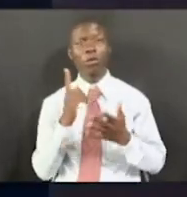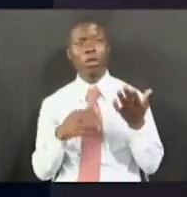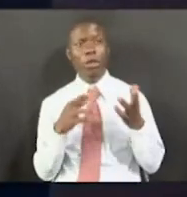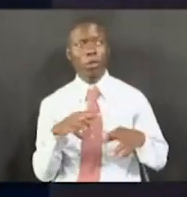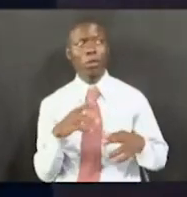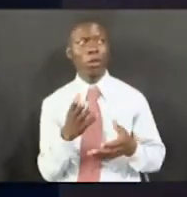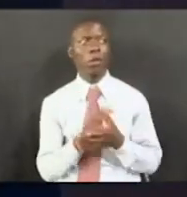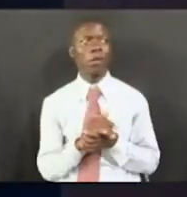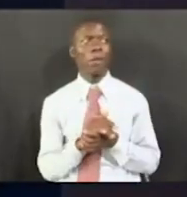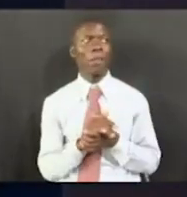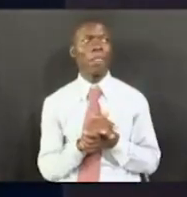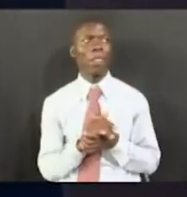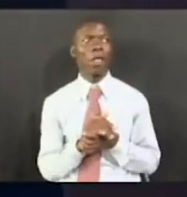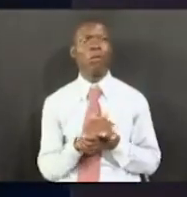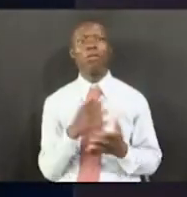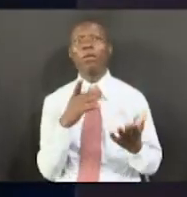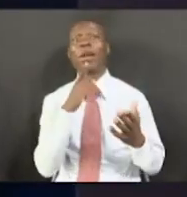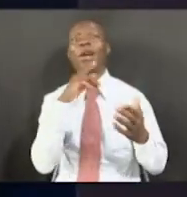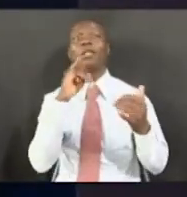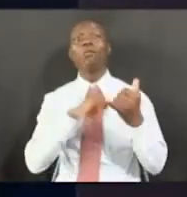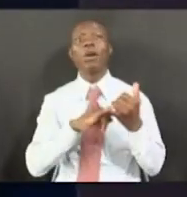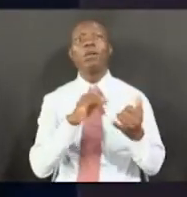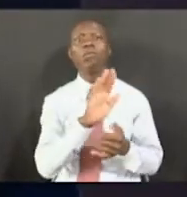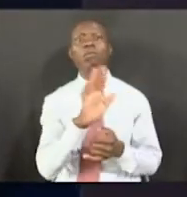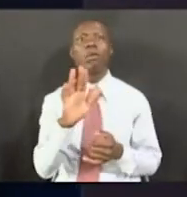Even your husband has forgotten your name.